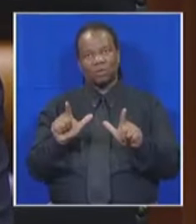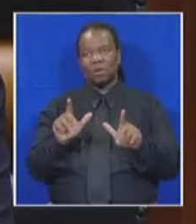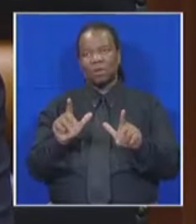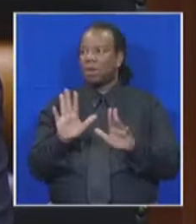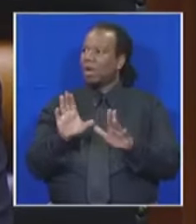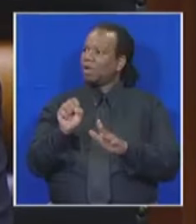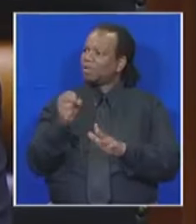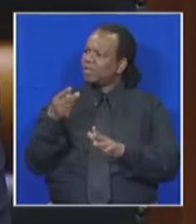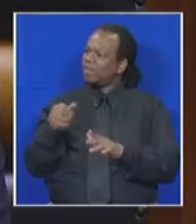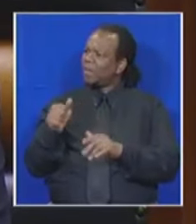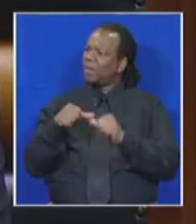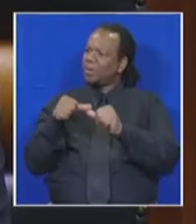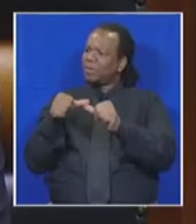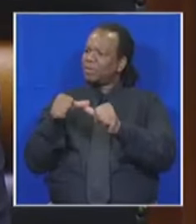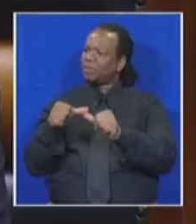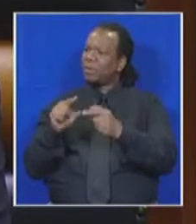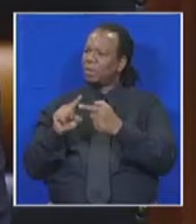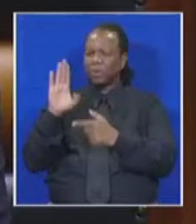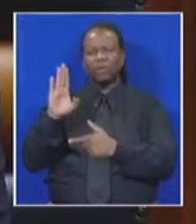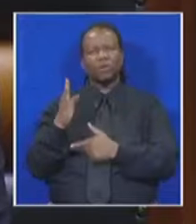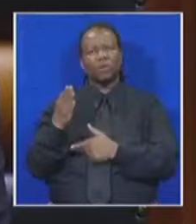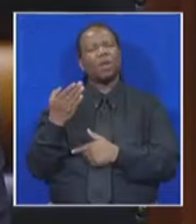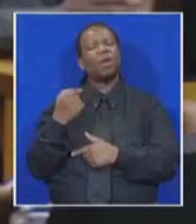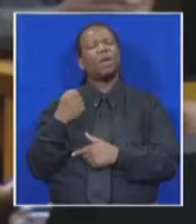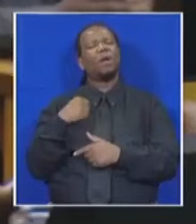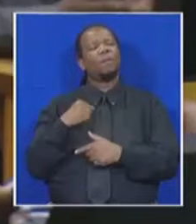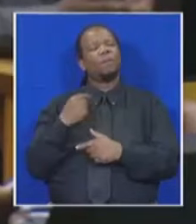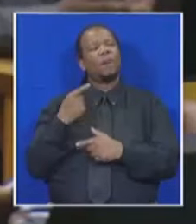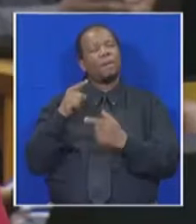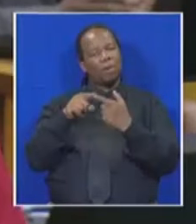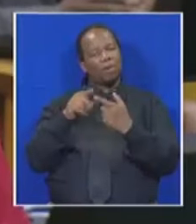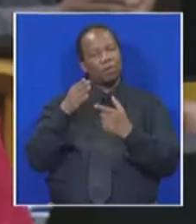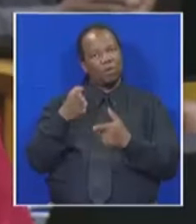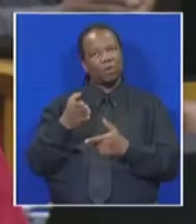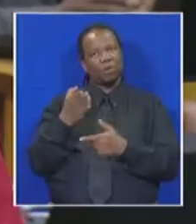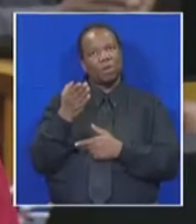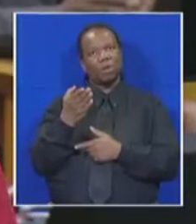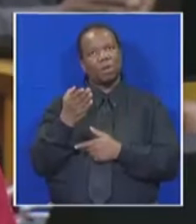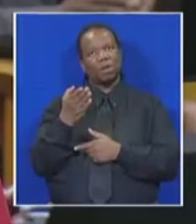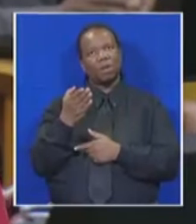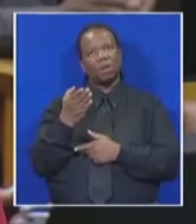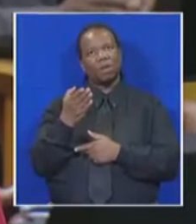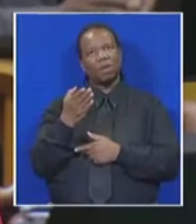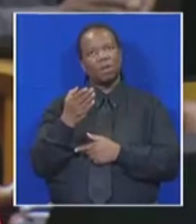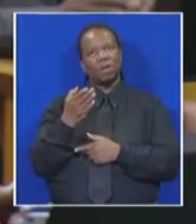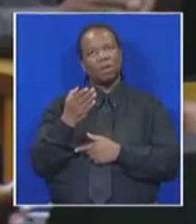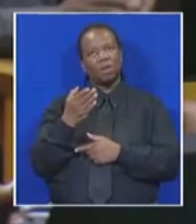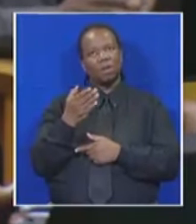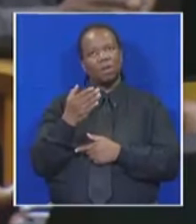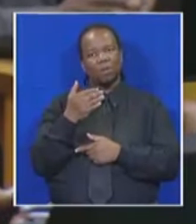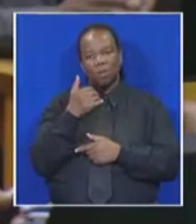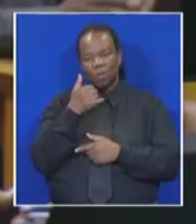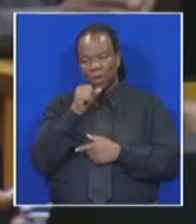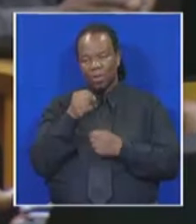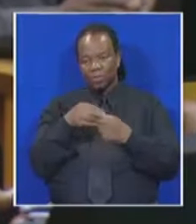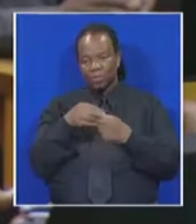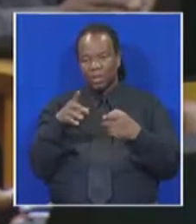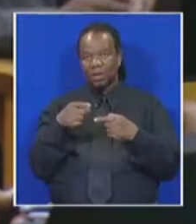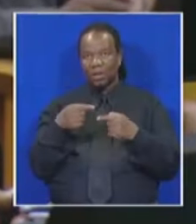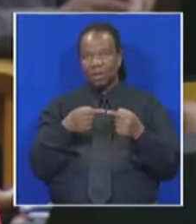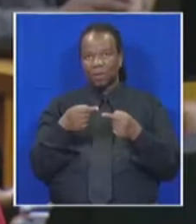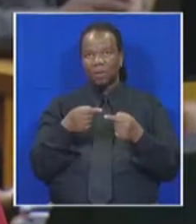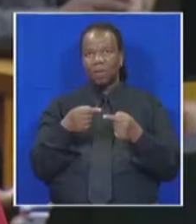Shivambo, go ahead with your point of order. The point of order is that Yes. when we started this debate, we raised a point